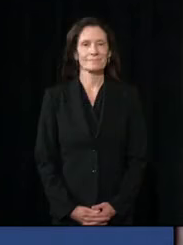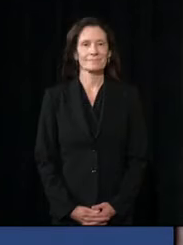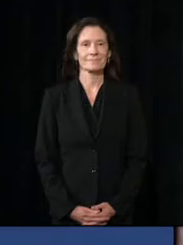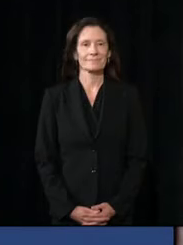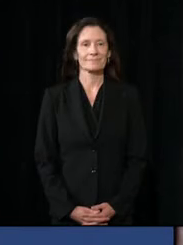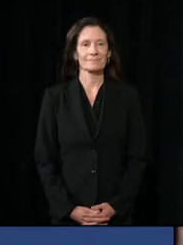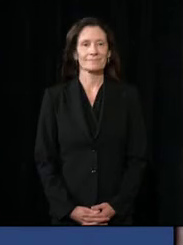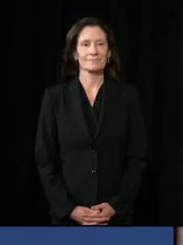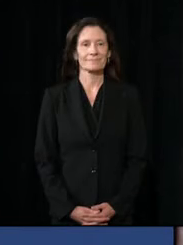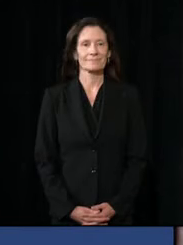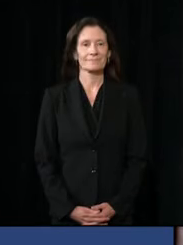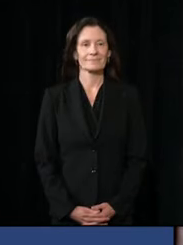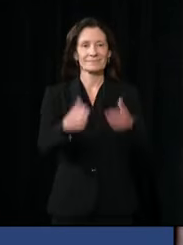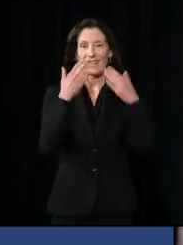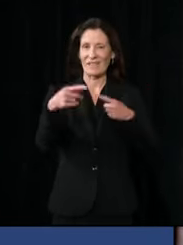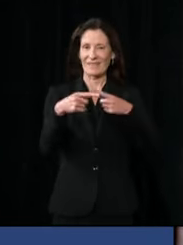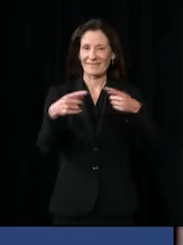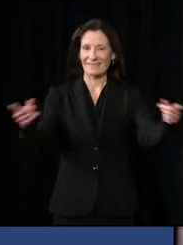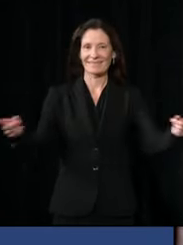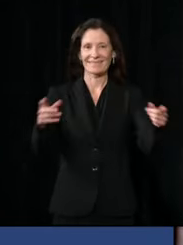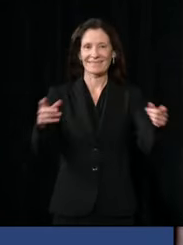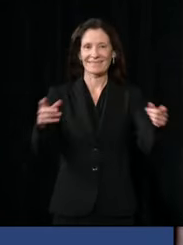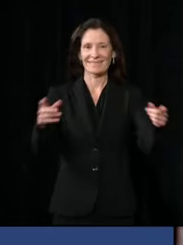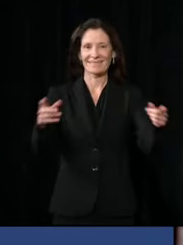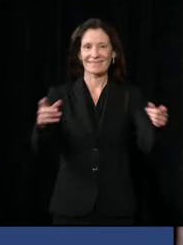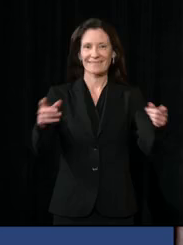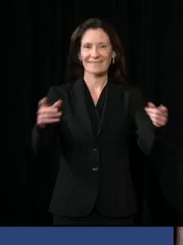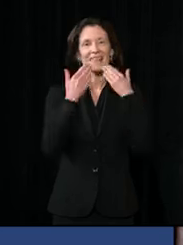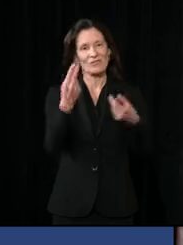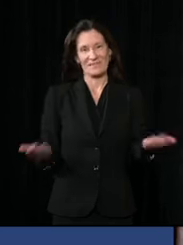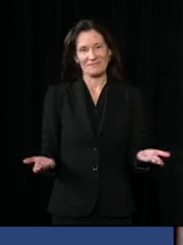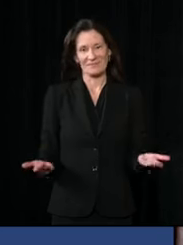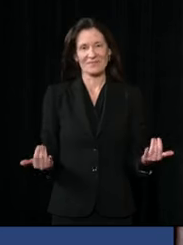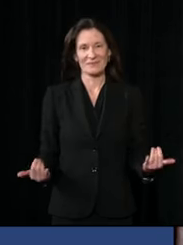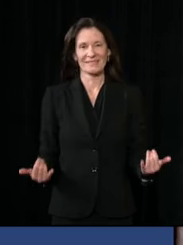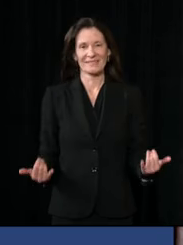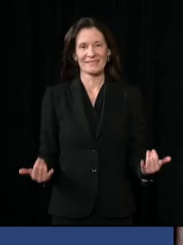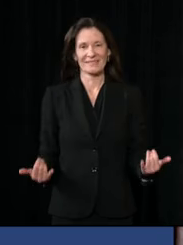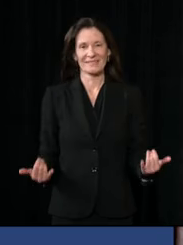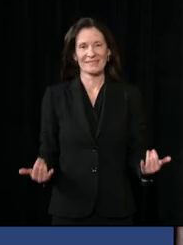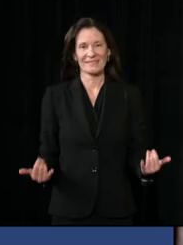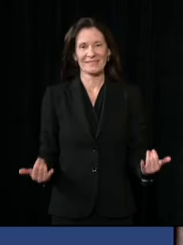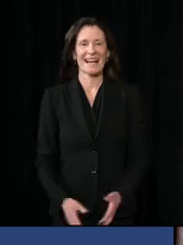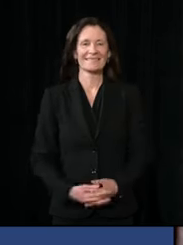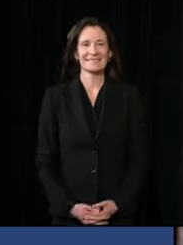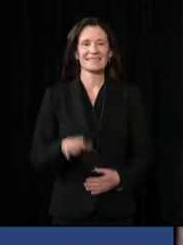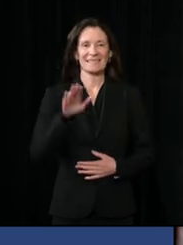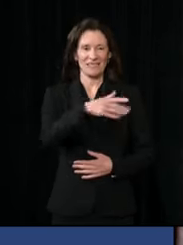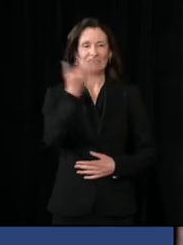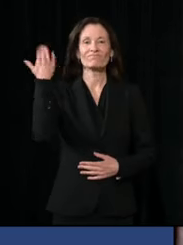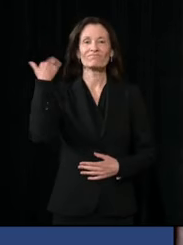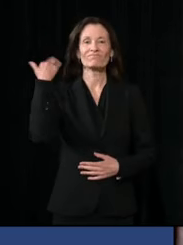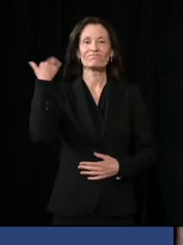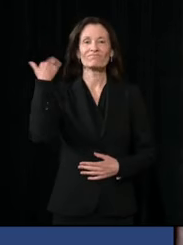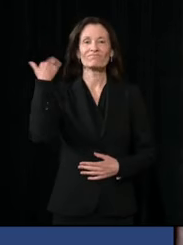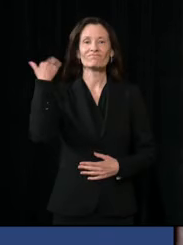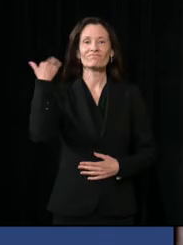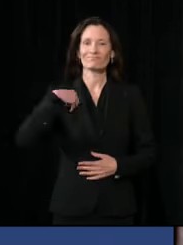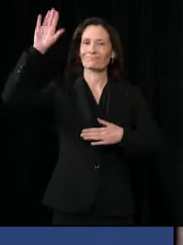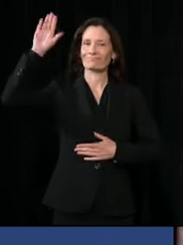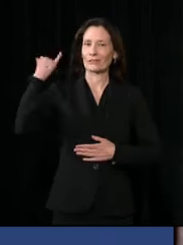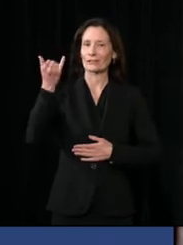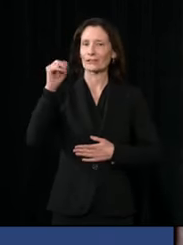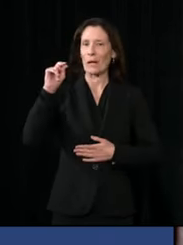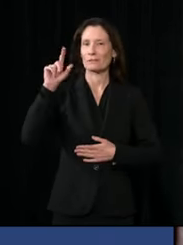Good afternoon, and thank you for joining me. Good afternoon. When I was inaugurated in January of 2015, Pennsylvania